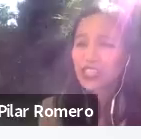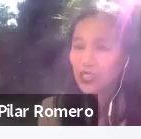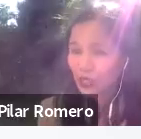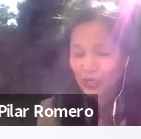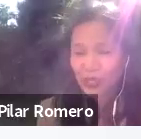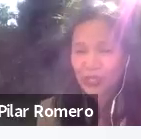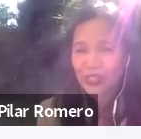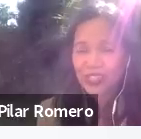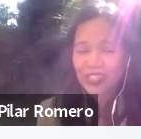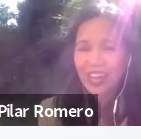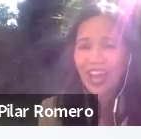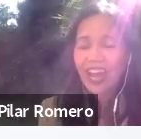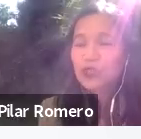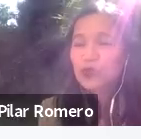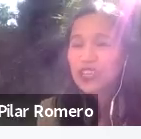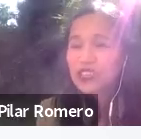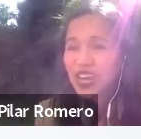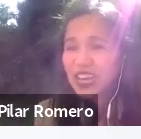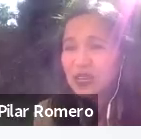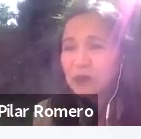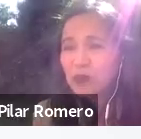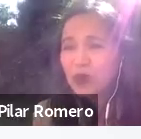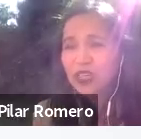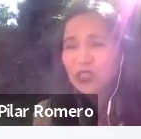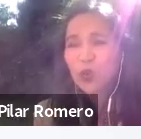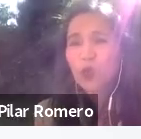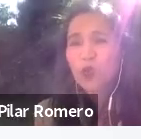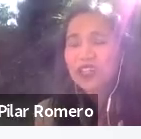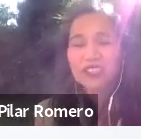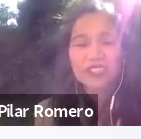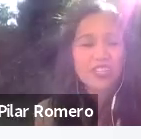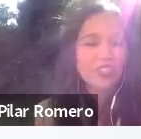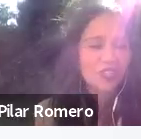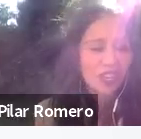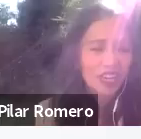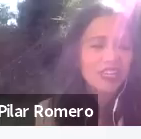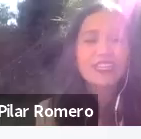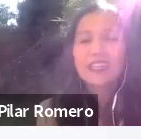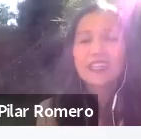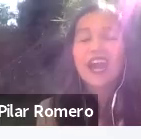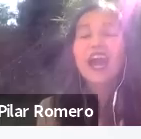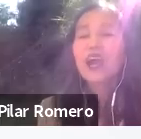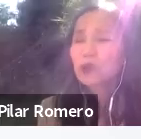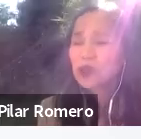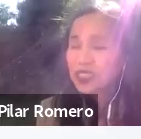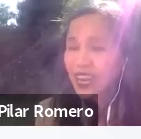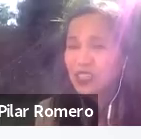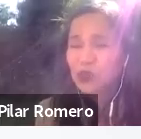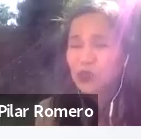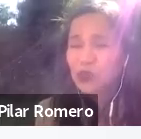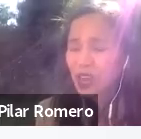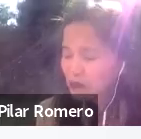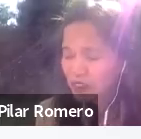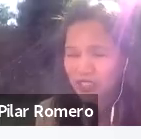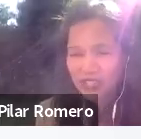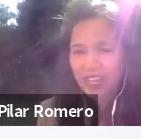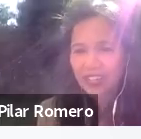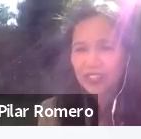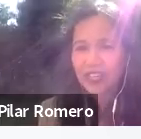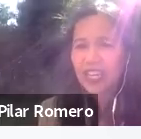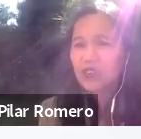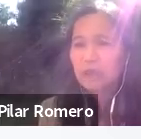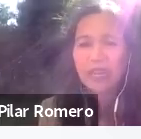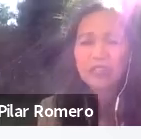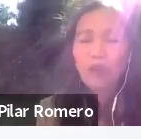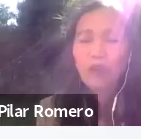Dear teachers, as we celebrate World Teachers Day, I would like to